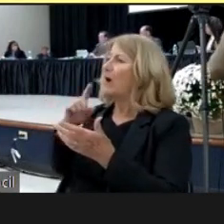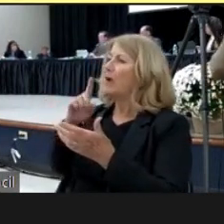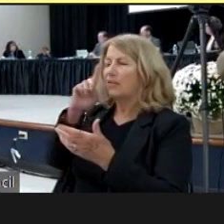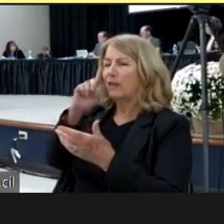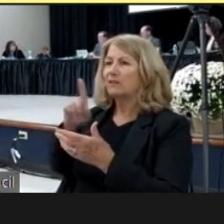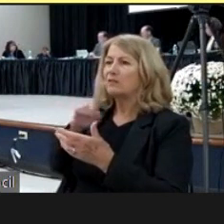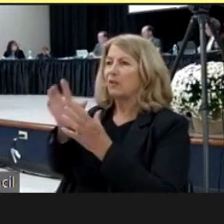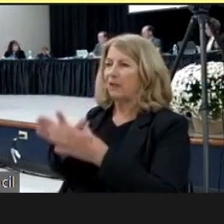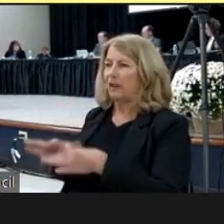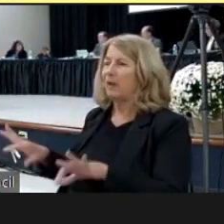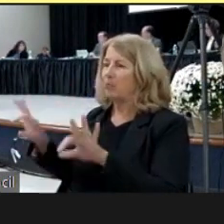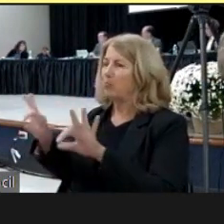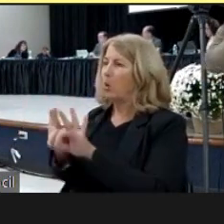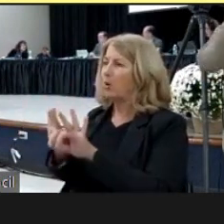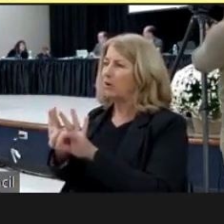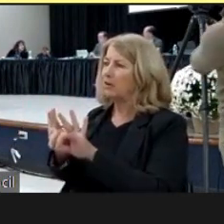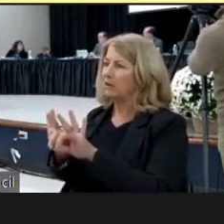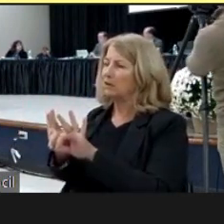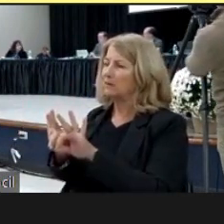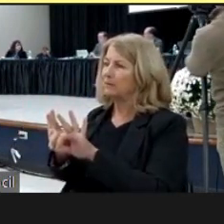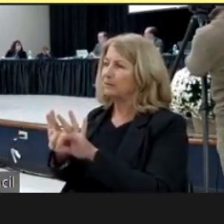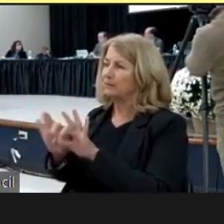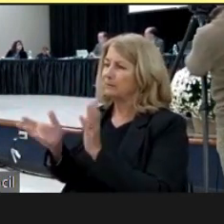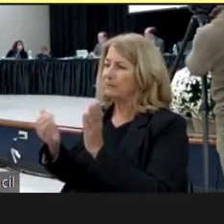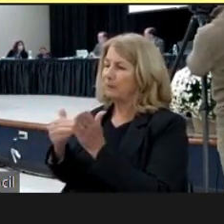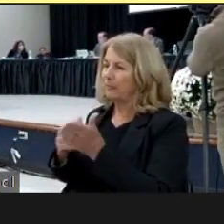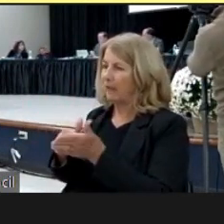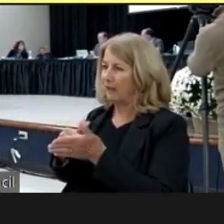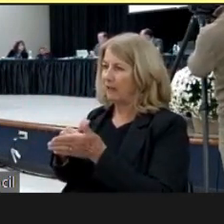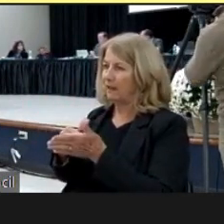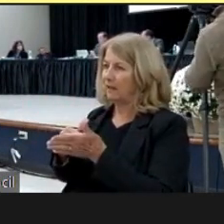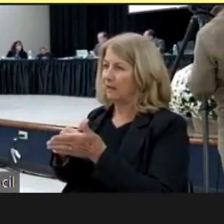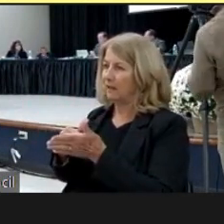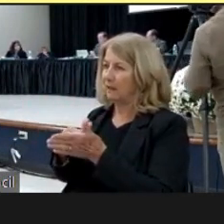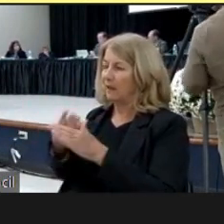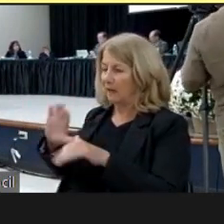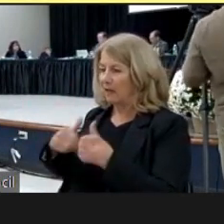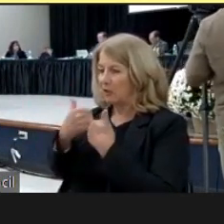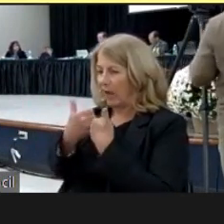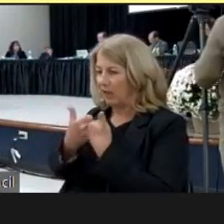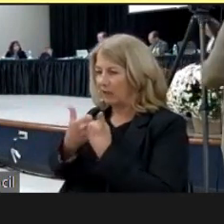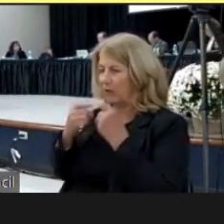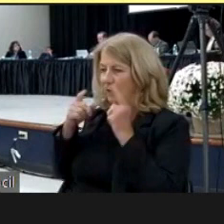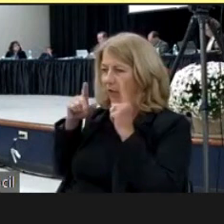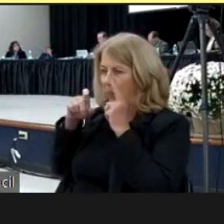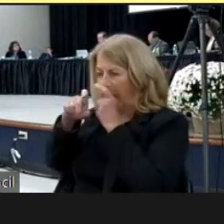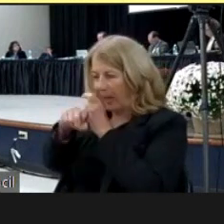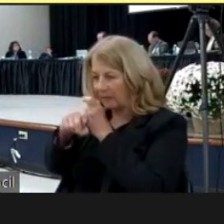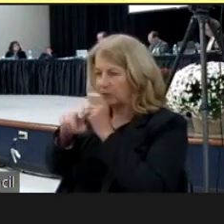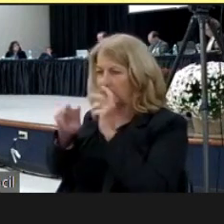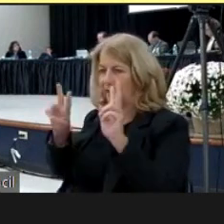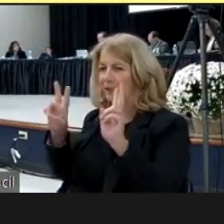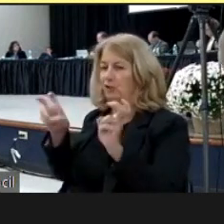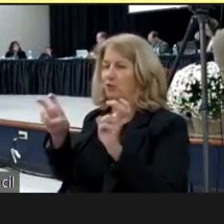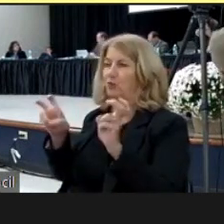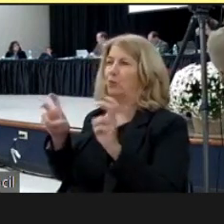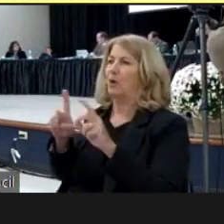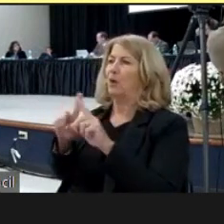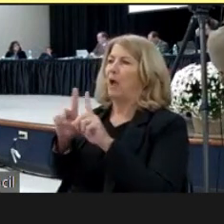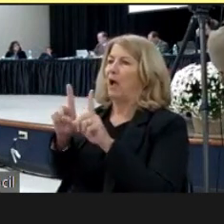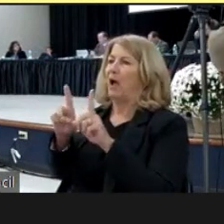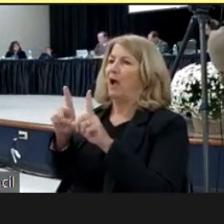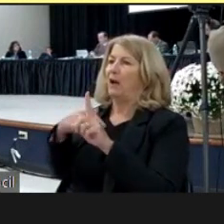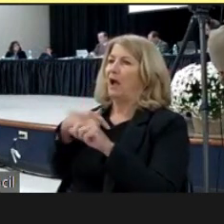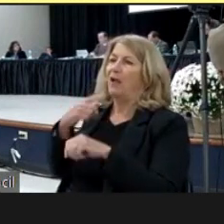that I think that, again, challenging, complex issues that we're facing here, but I think that I think